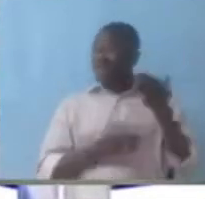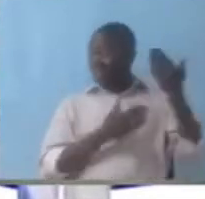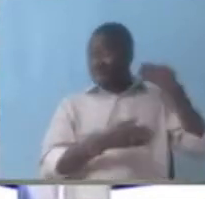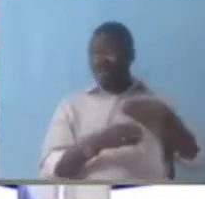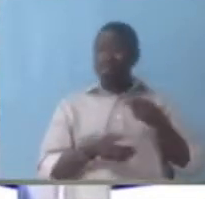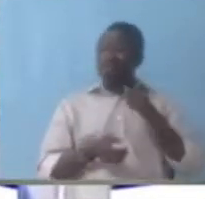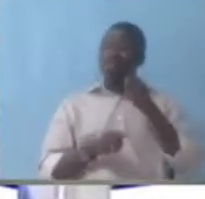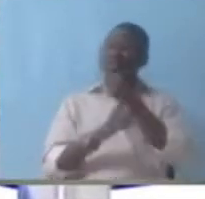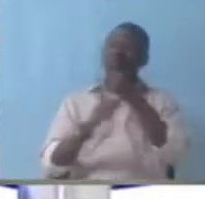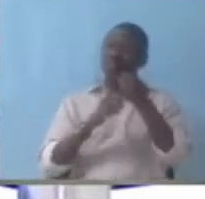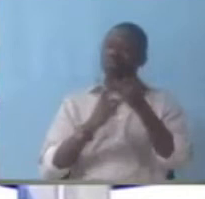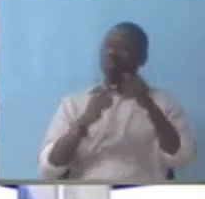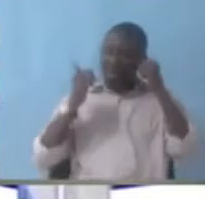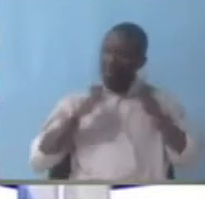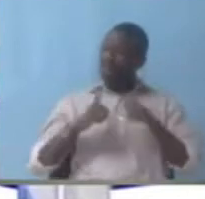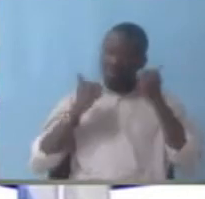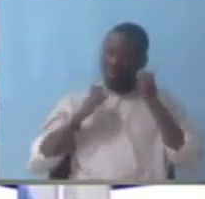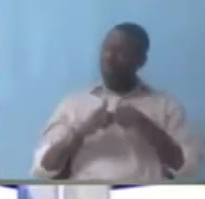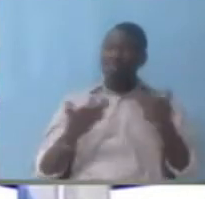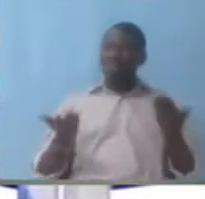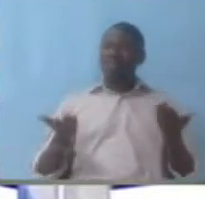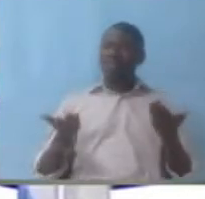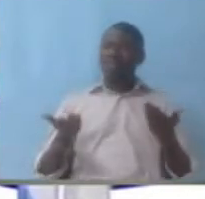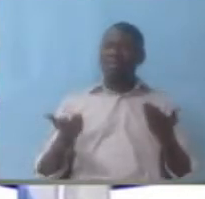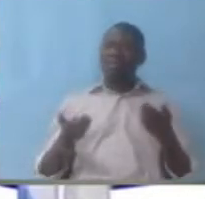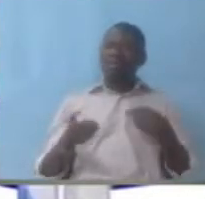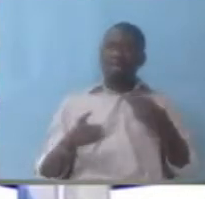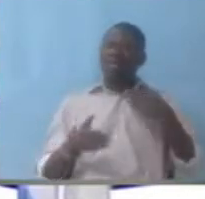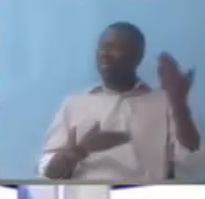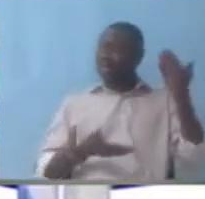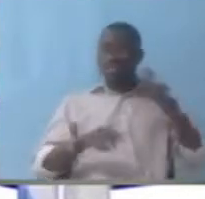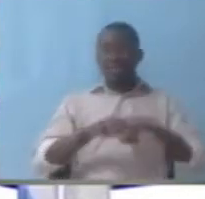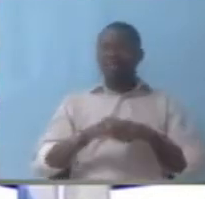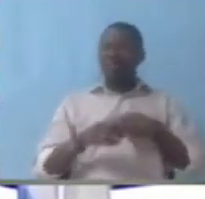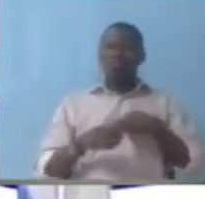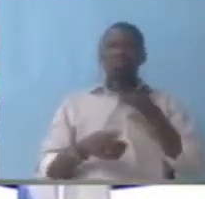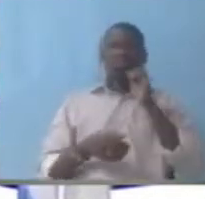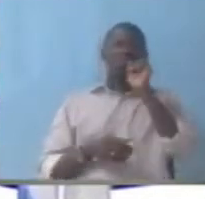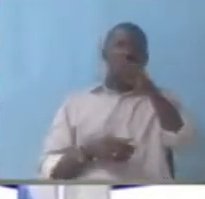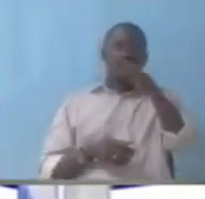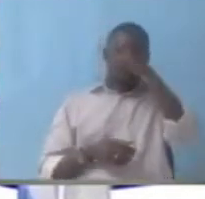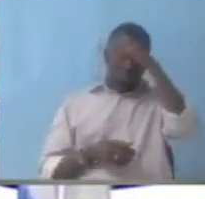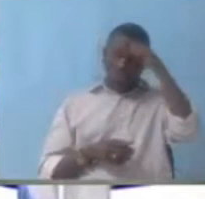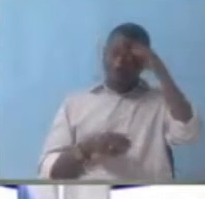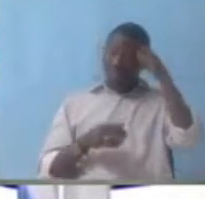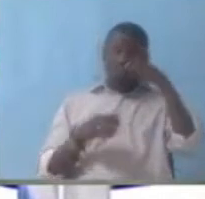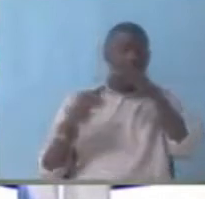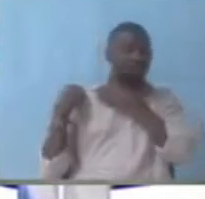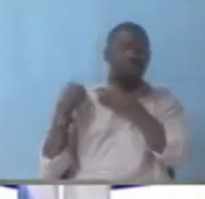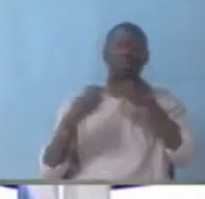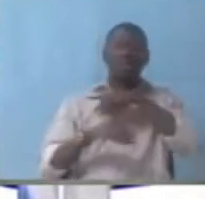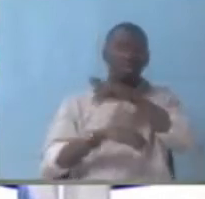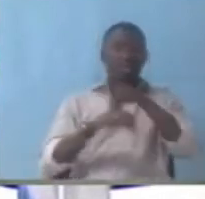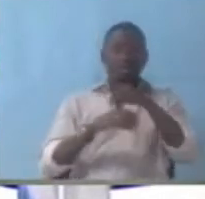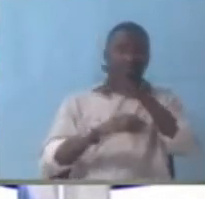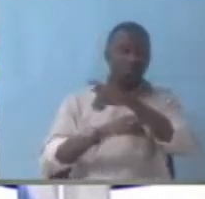Wala mkuoni la nyati wo watola. And unfortunately, in your position, anung mantiling onyakil wonyawa bari itela